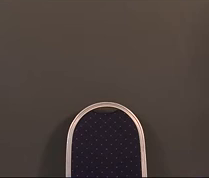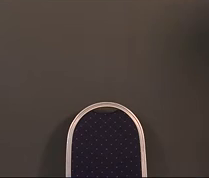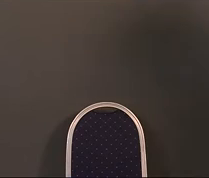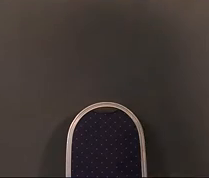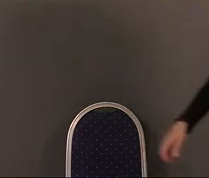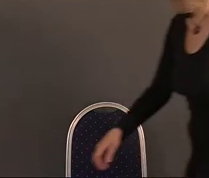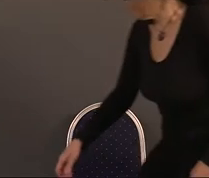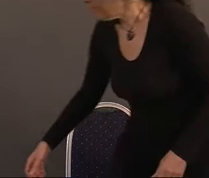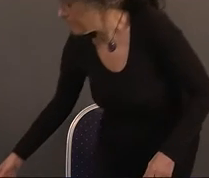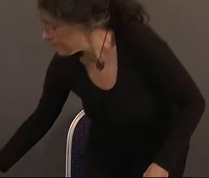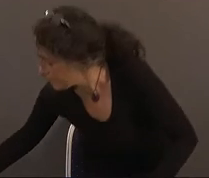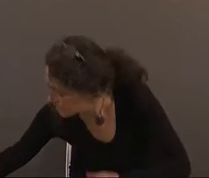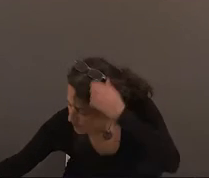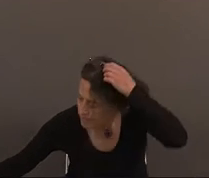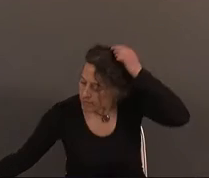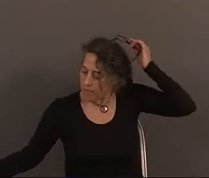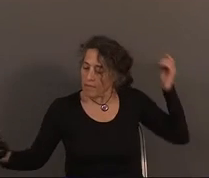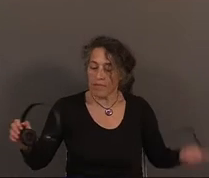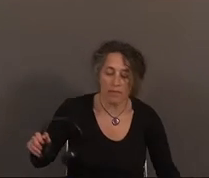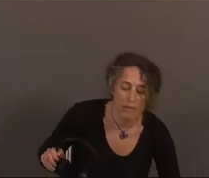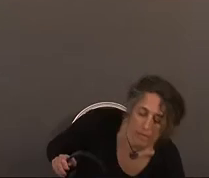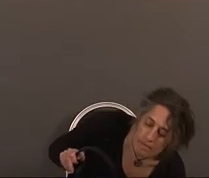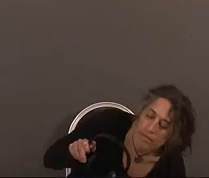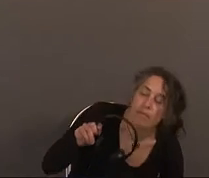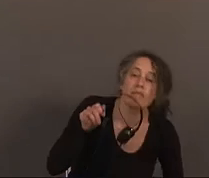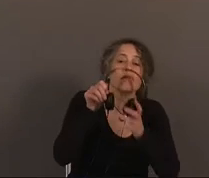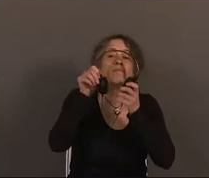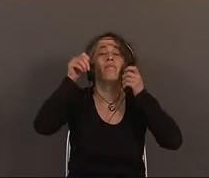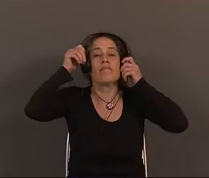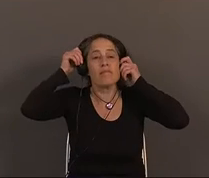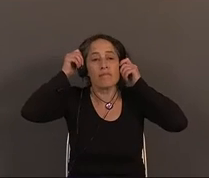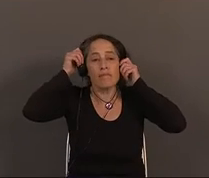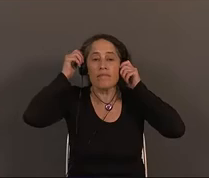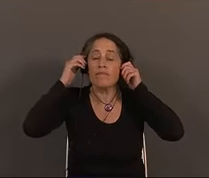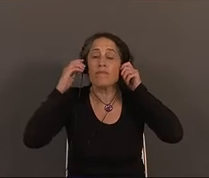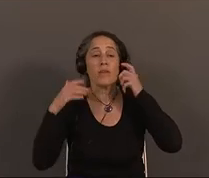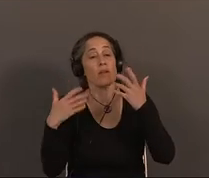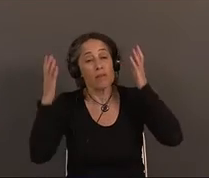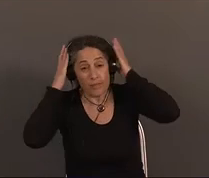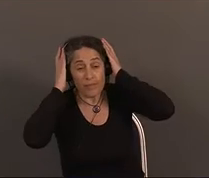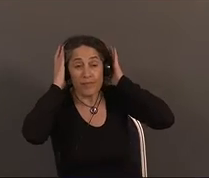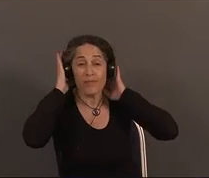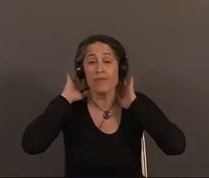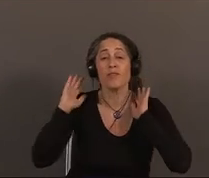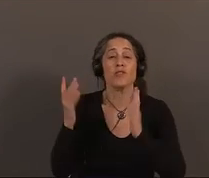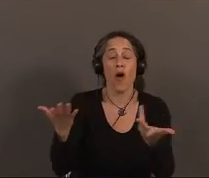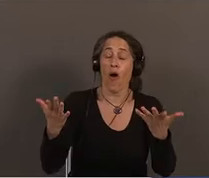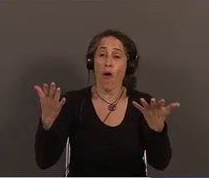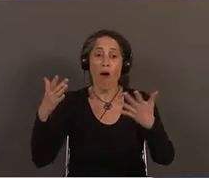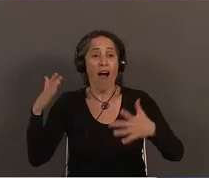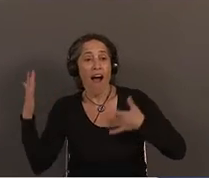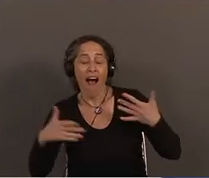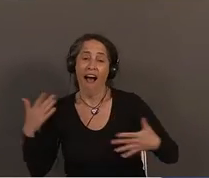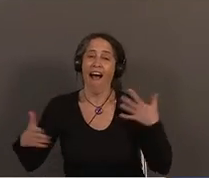So, of course they were a bit more excited at night than they were in daytime, but